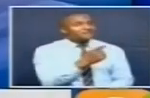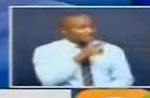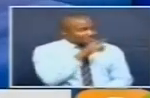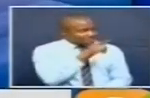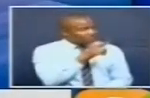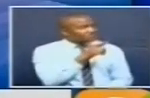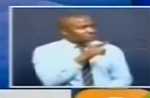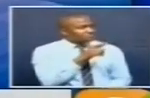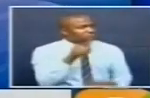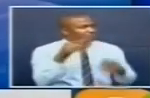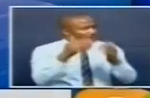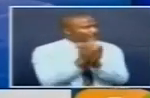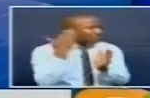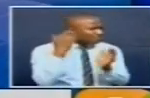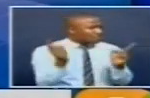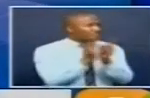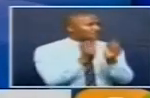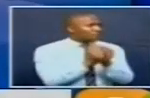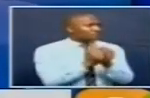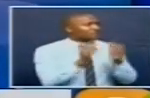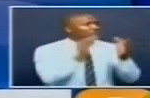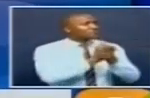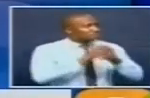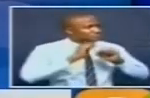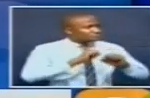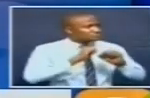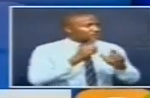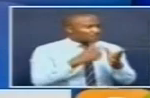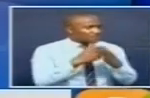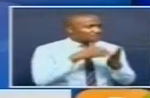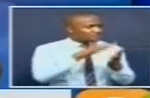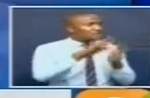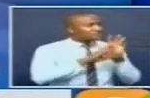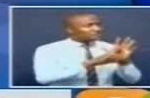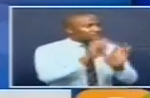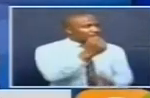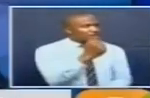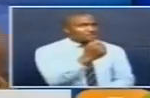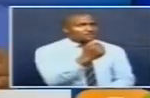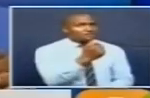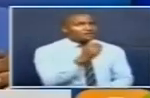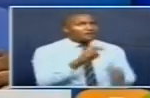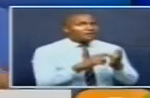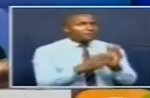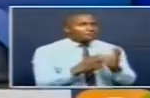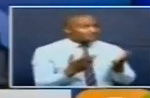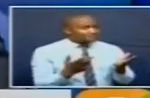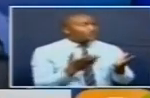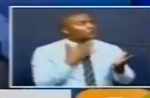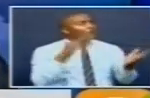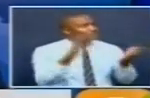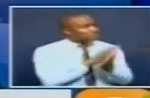Jubilee officials in Dubai before sending representatives to Kenya. In other words, saying he wants this terminated